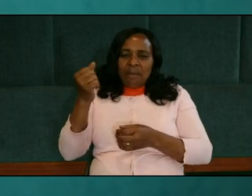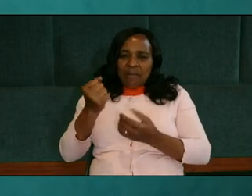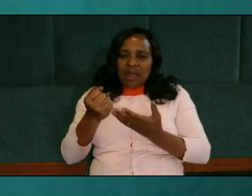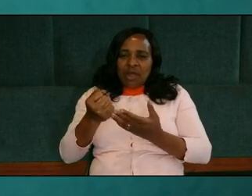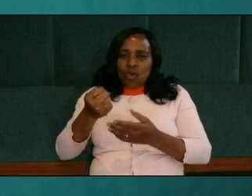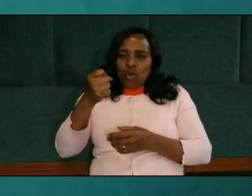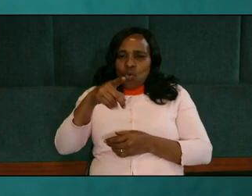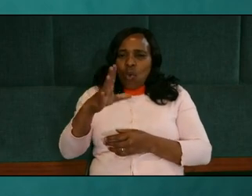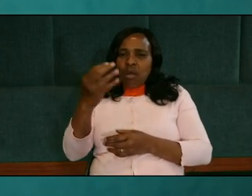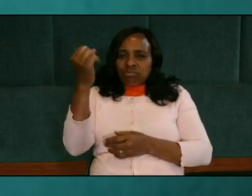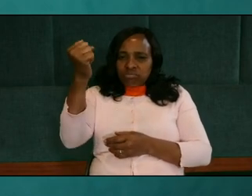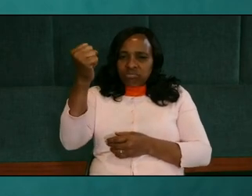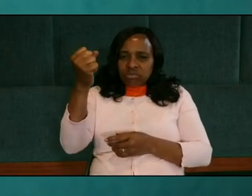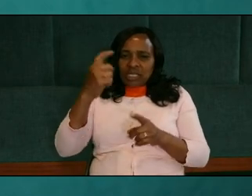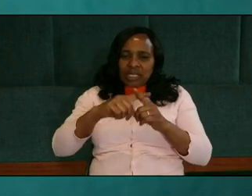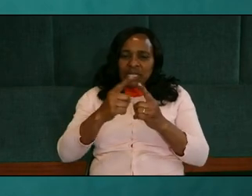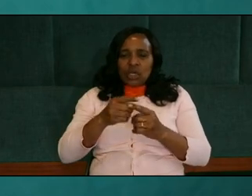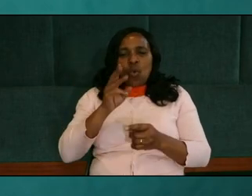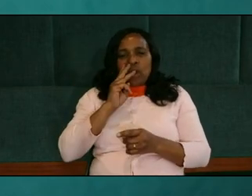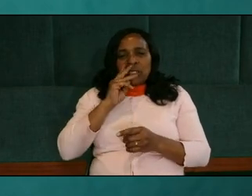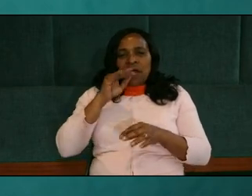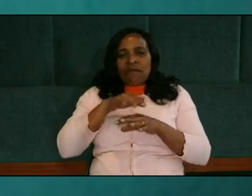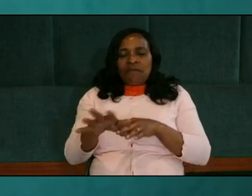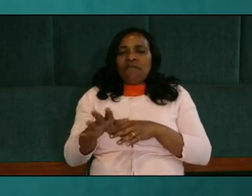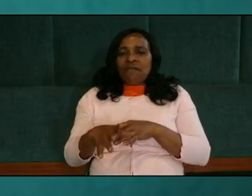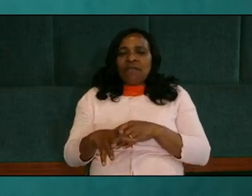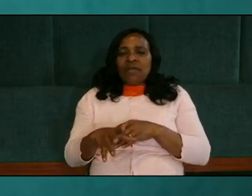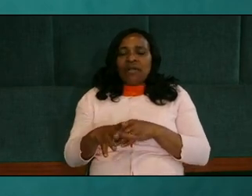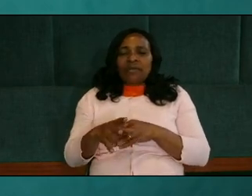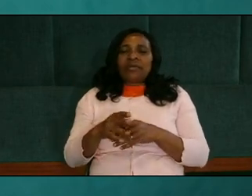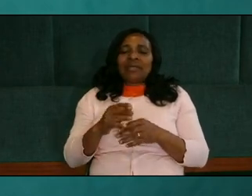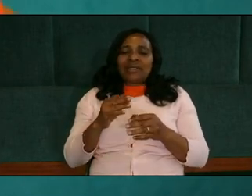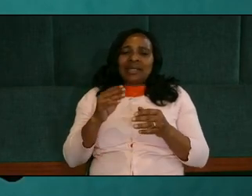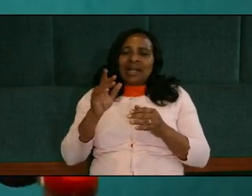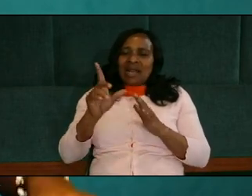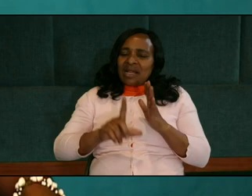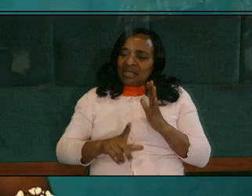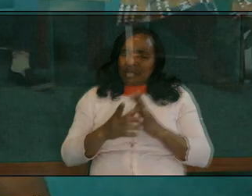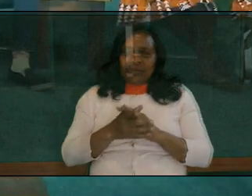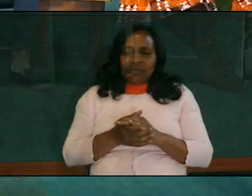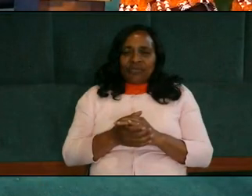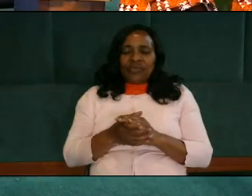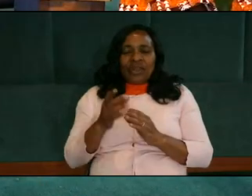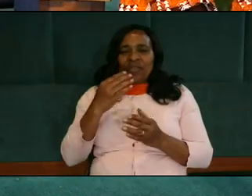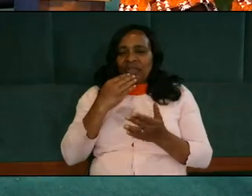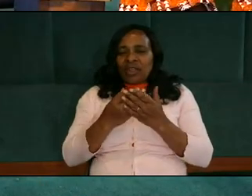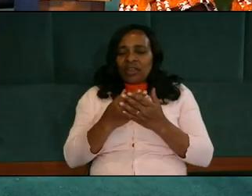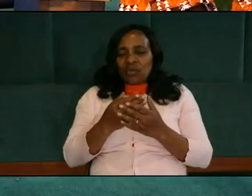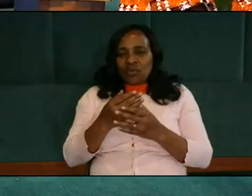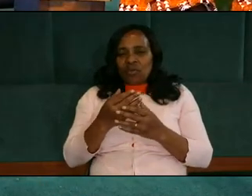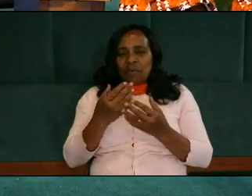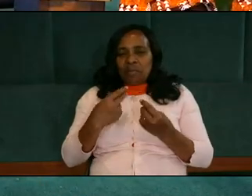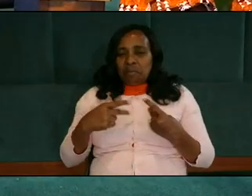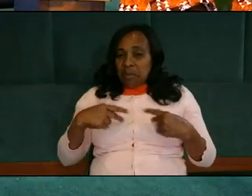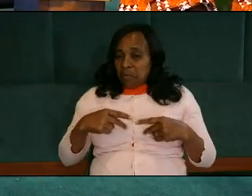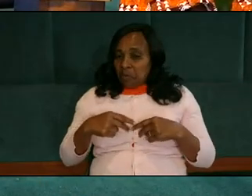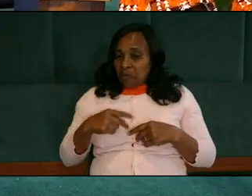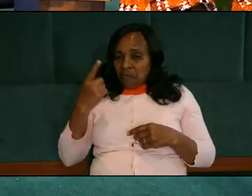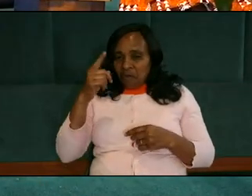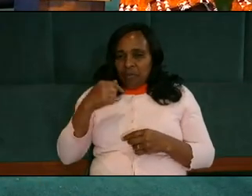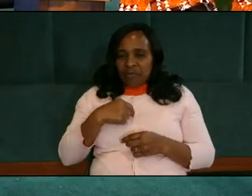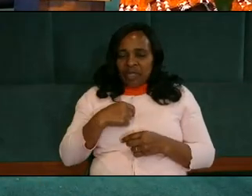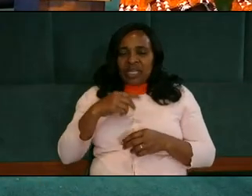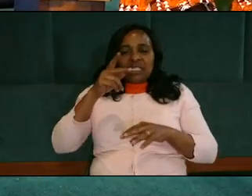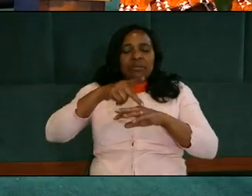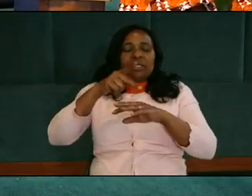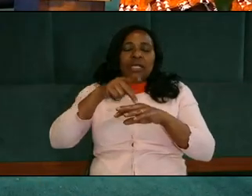baby steps considering his past. Thank you, guys. For me, the person with the least faith was